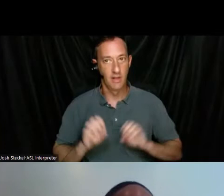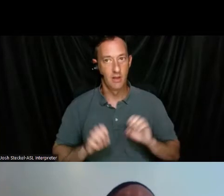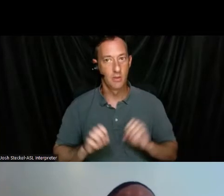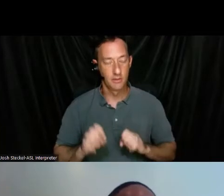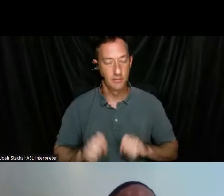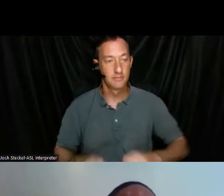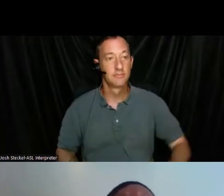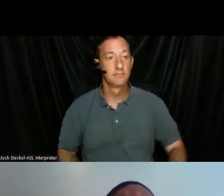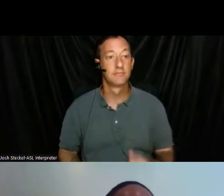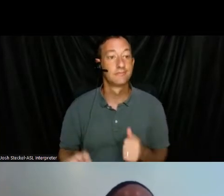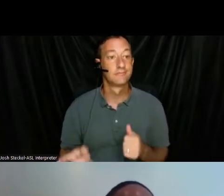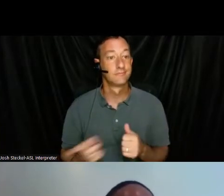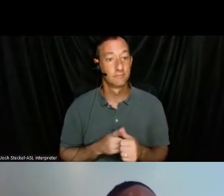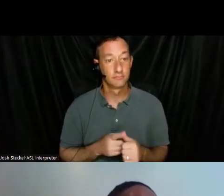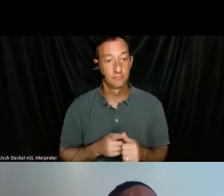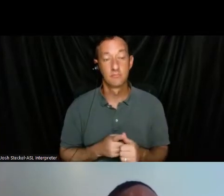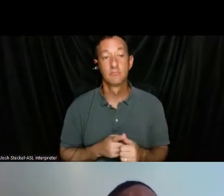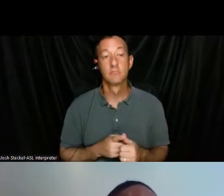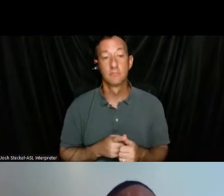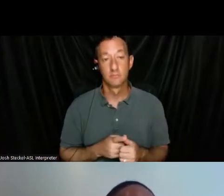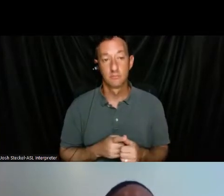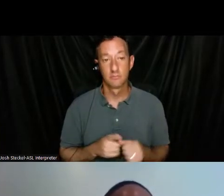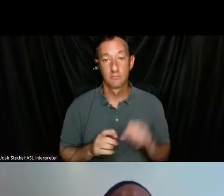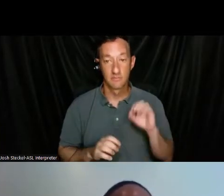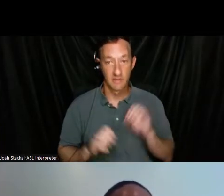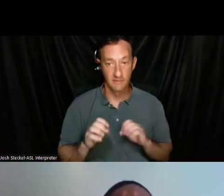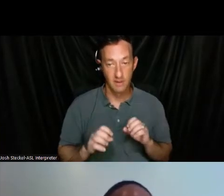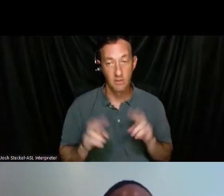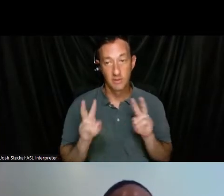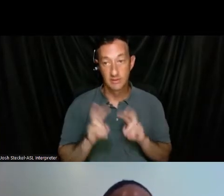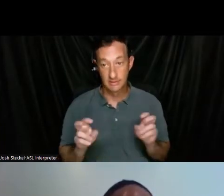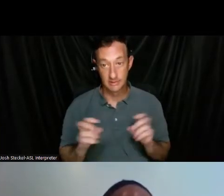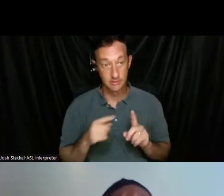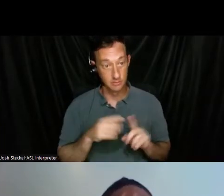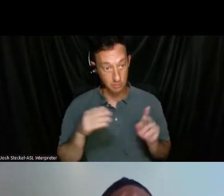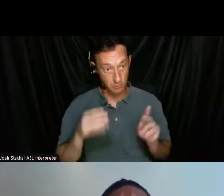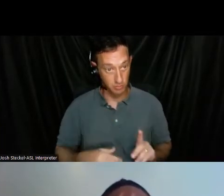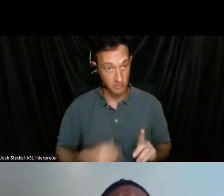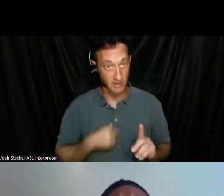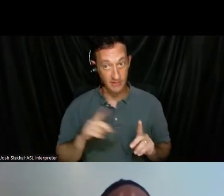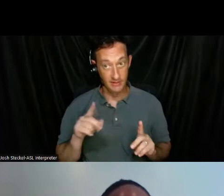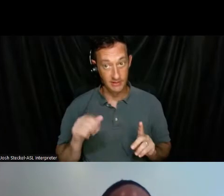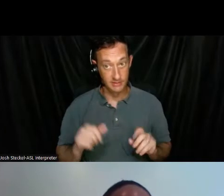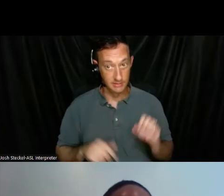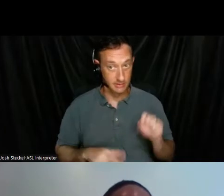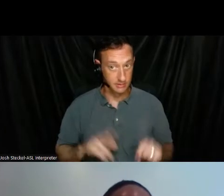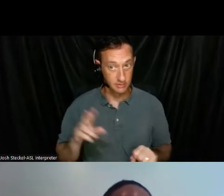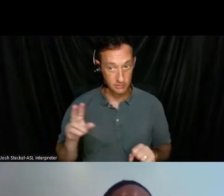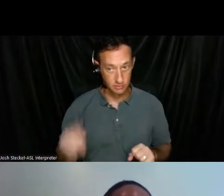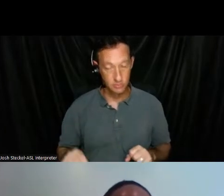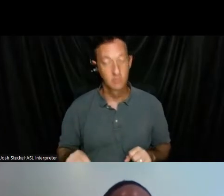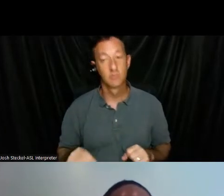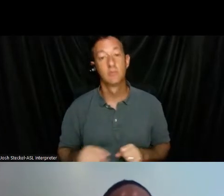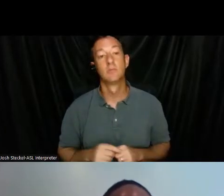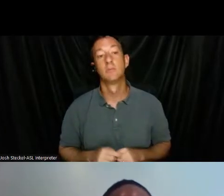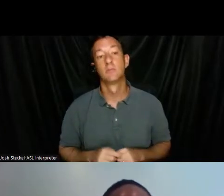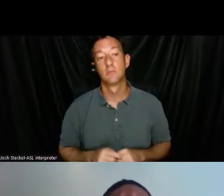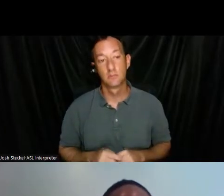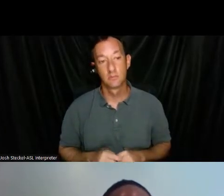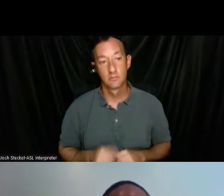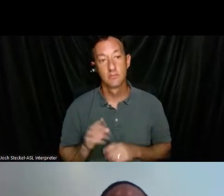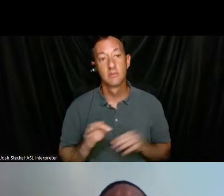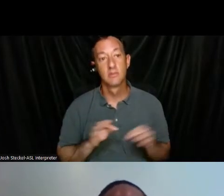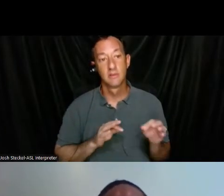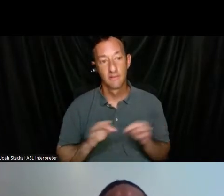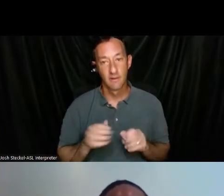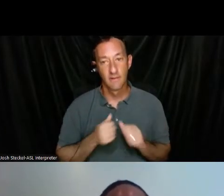So the first would be evaluating or assessing whether the individual does have a disability. And so this is going to be defined by statute